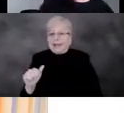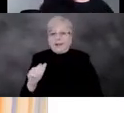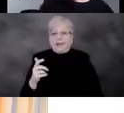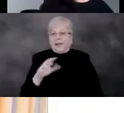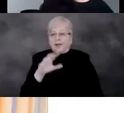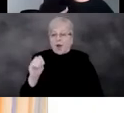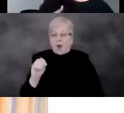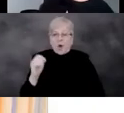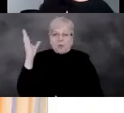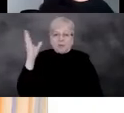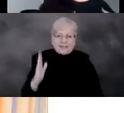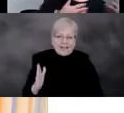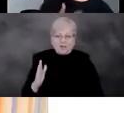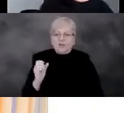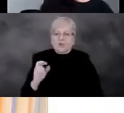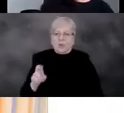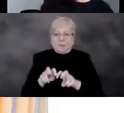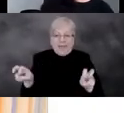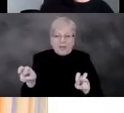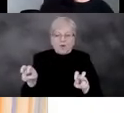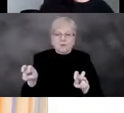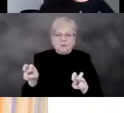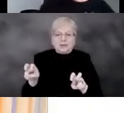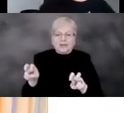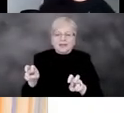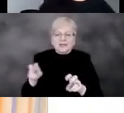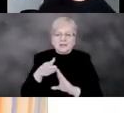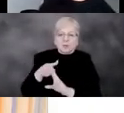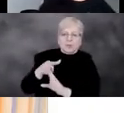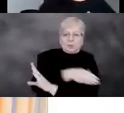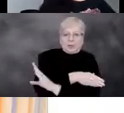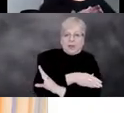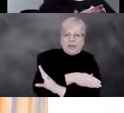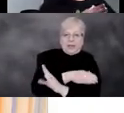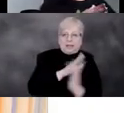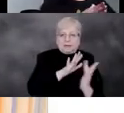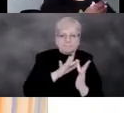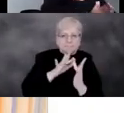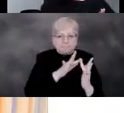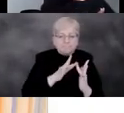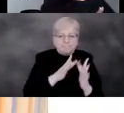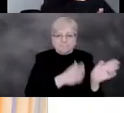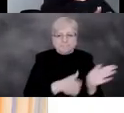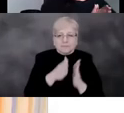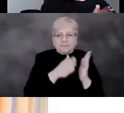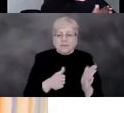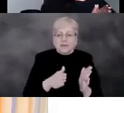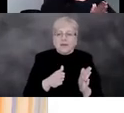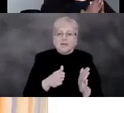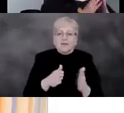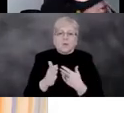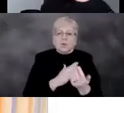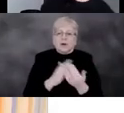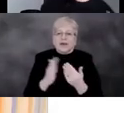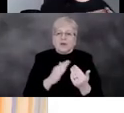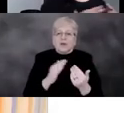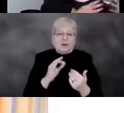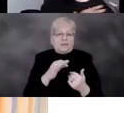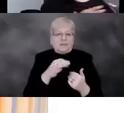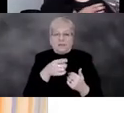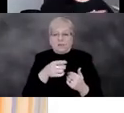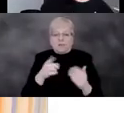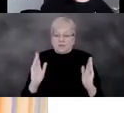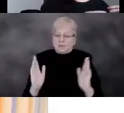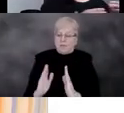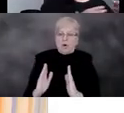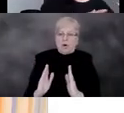some time before, um, and then when you come into your session, whether, um, it is, uh, the smaller modality that we showed, which is the first one. So